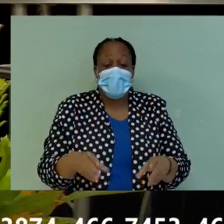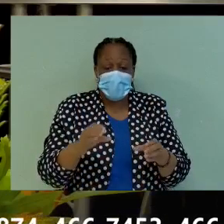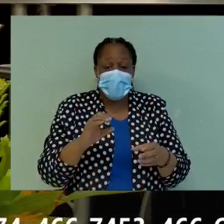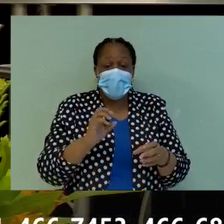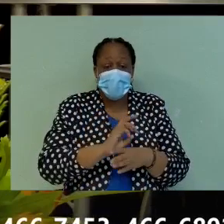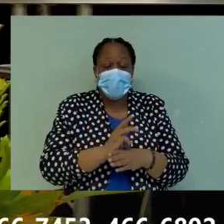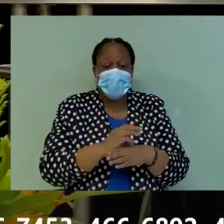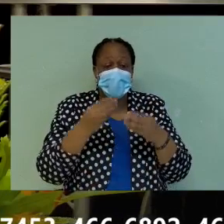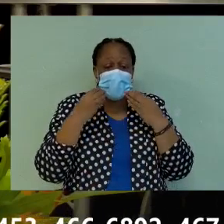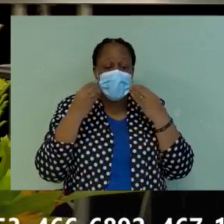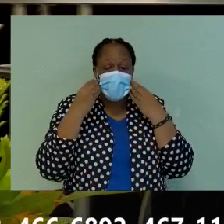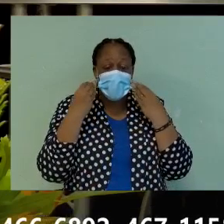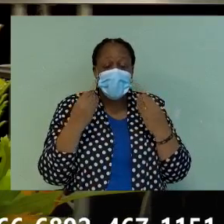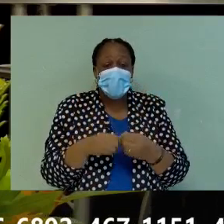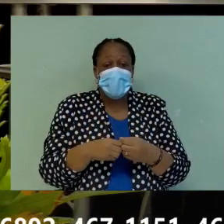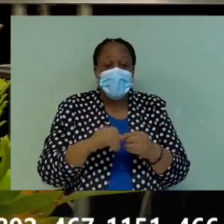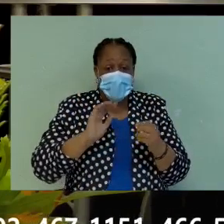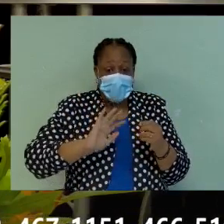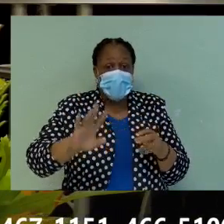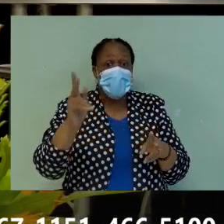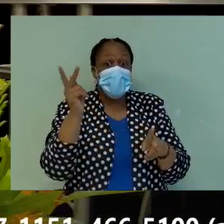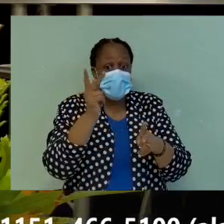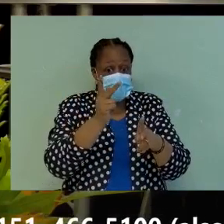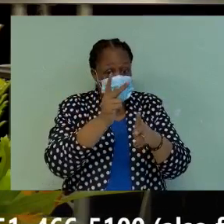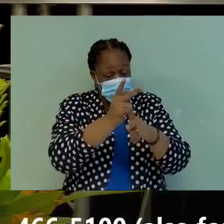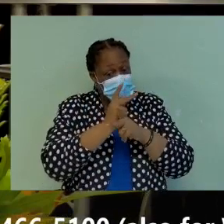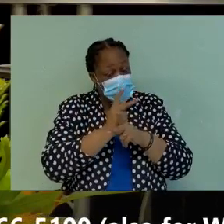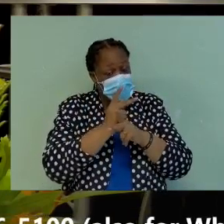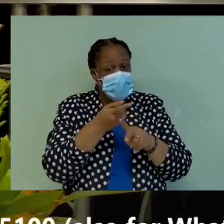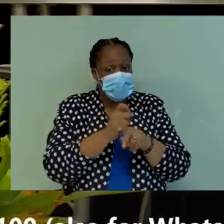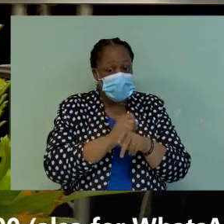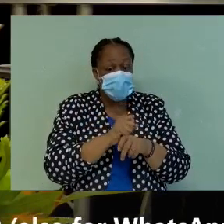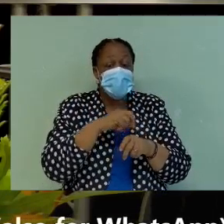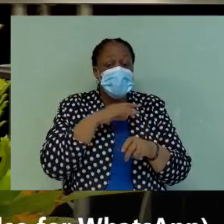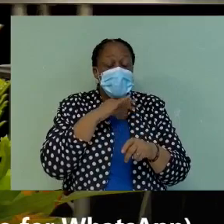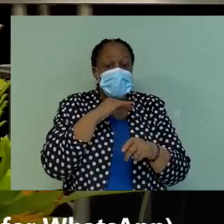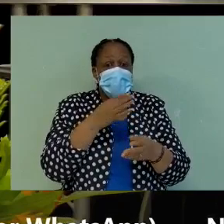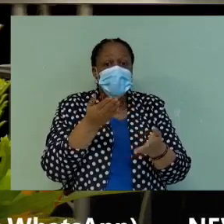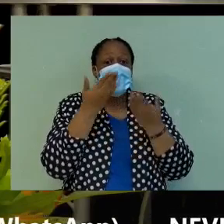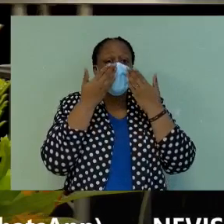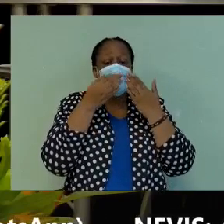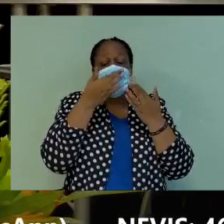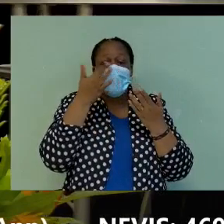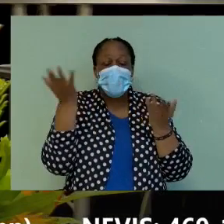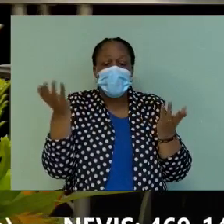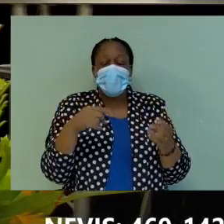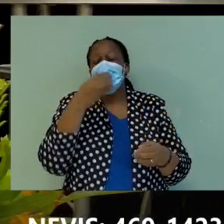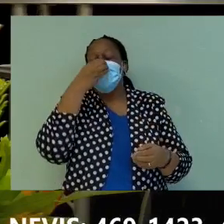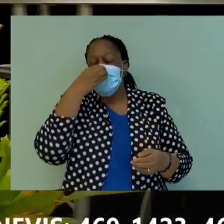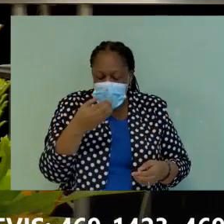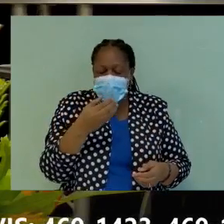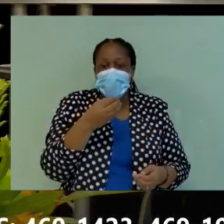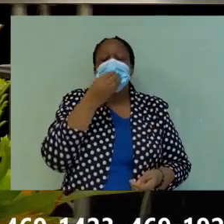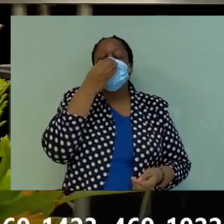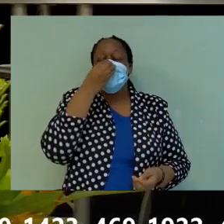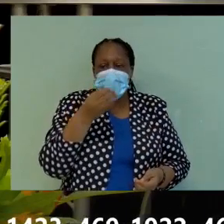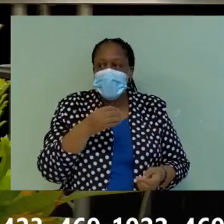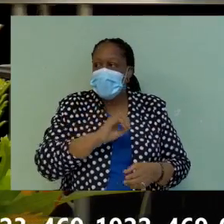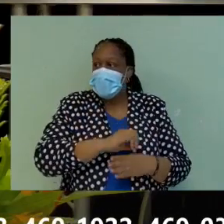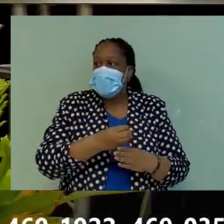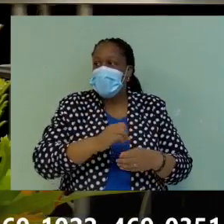around with a mask, you are protected from inhaling dust particles, etc., that would trigger your asthma attack.